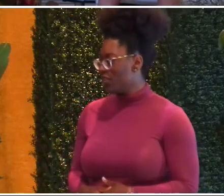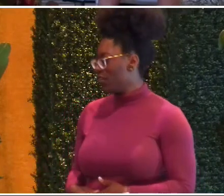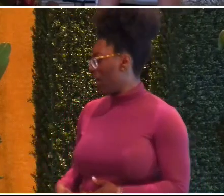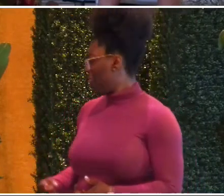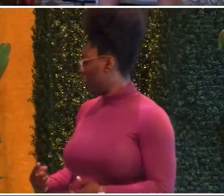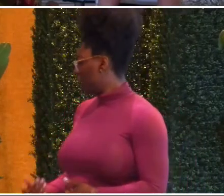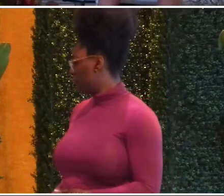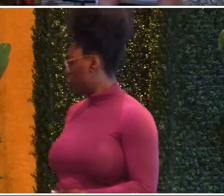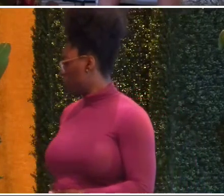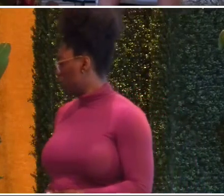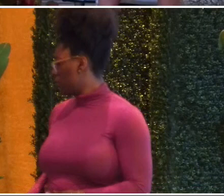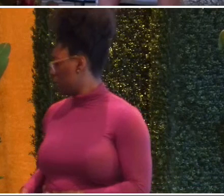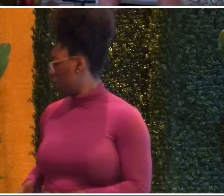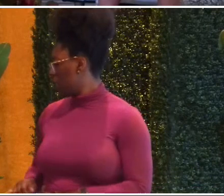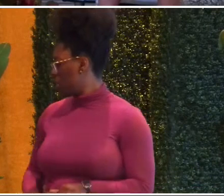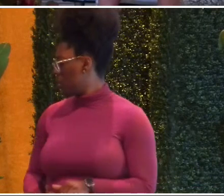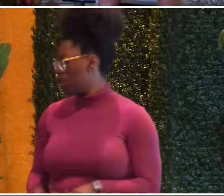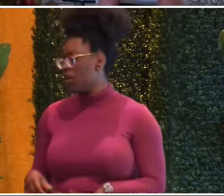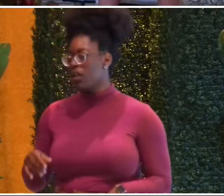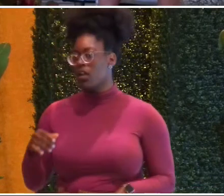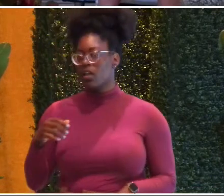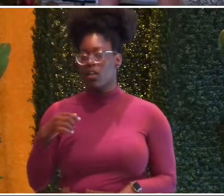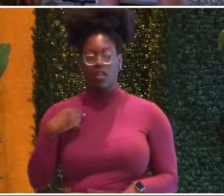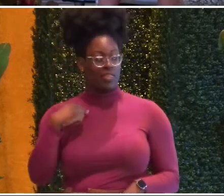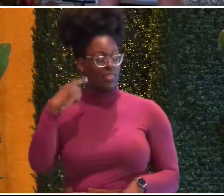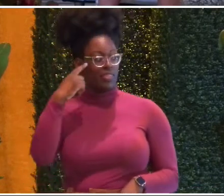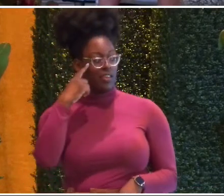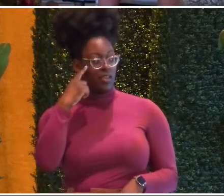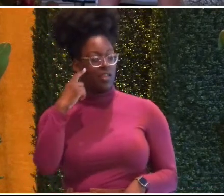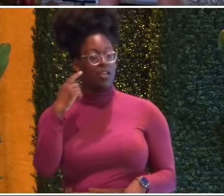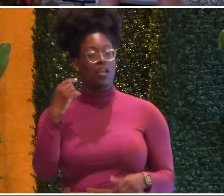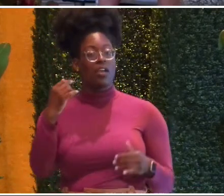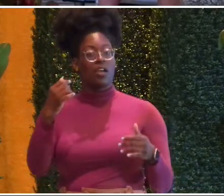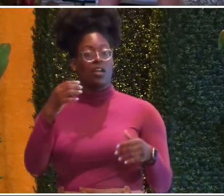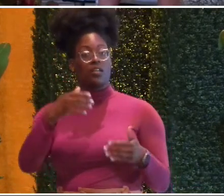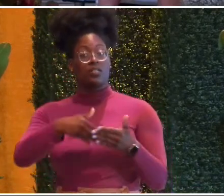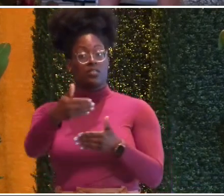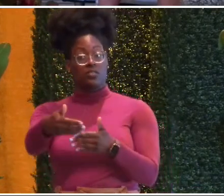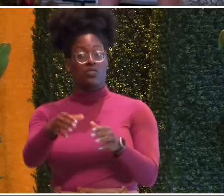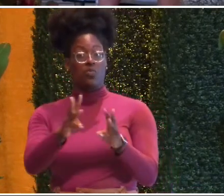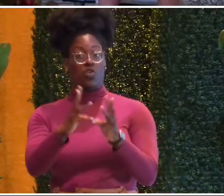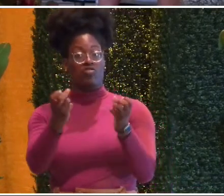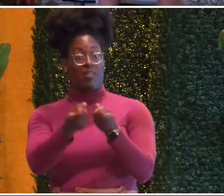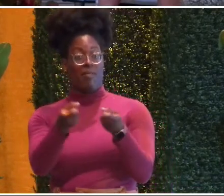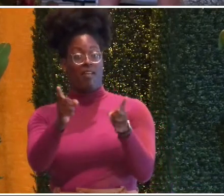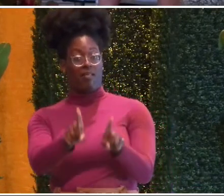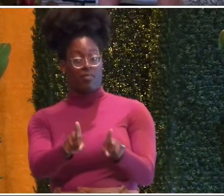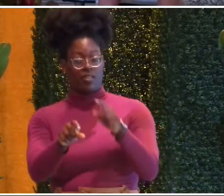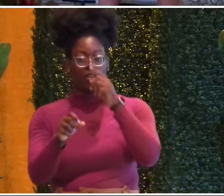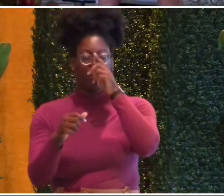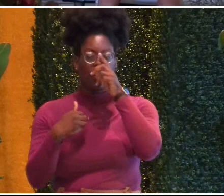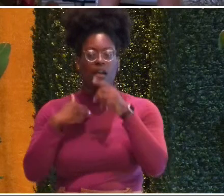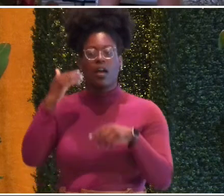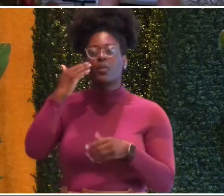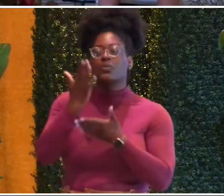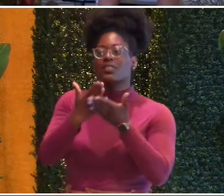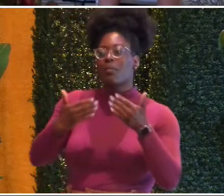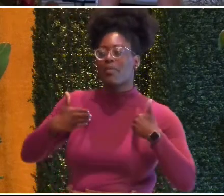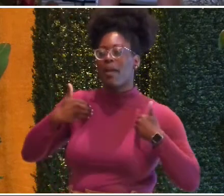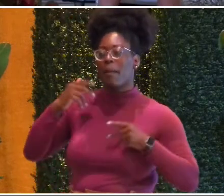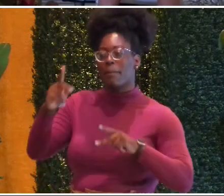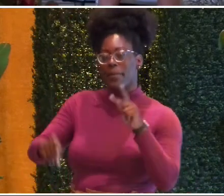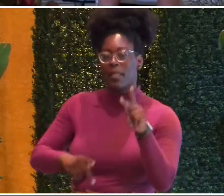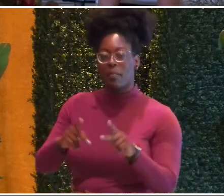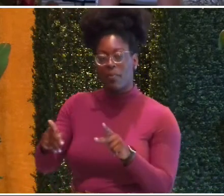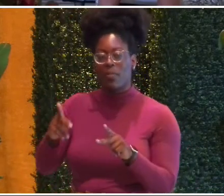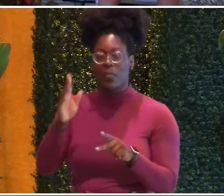myself. And also, since we're on the topic of young people, I did want to plug that I know tomorrow morning at 10 a.m., some young people have brought a gift for us in the form